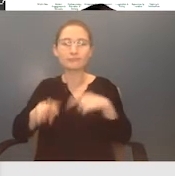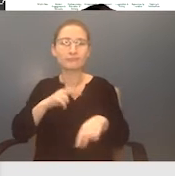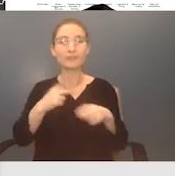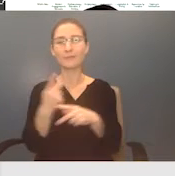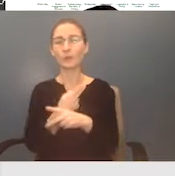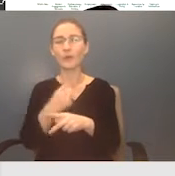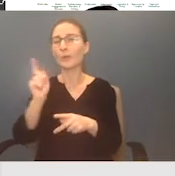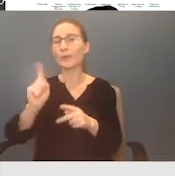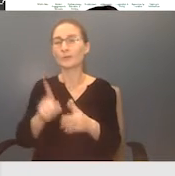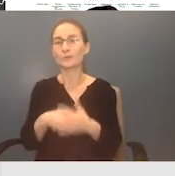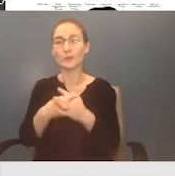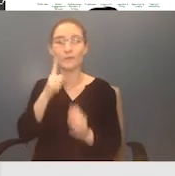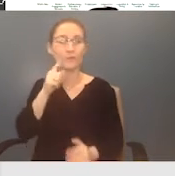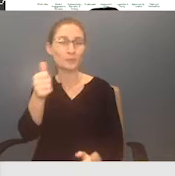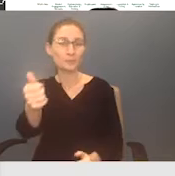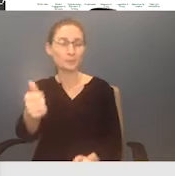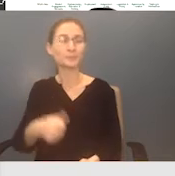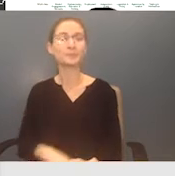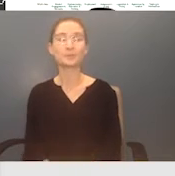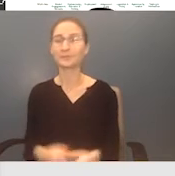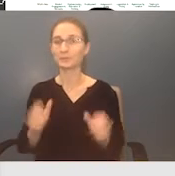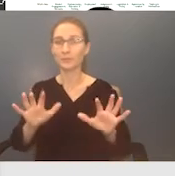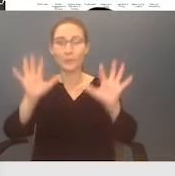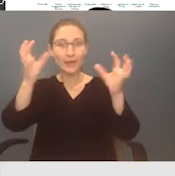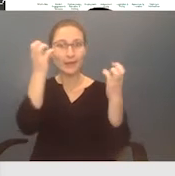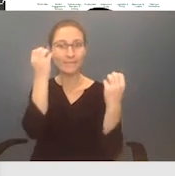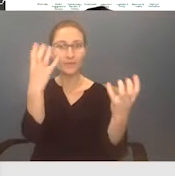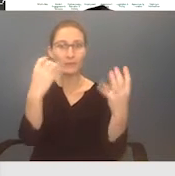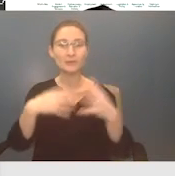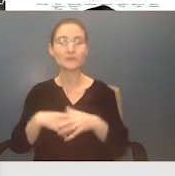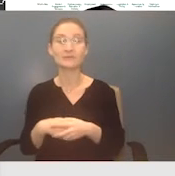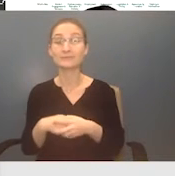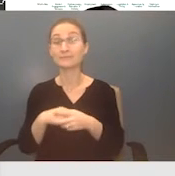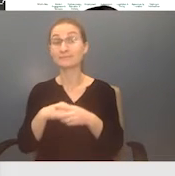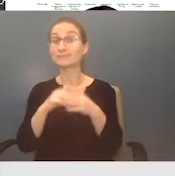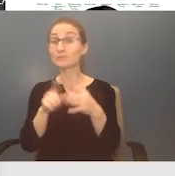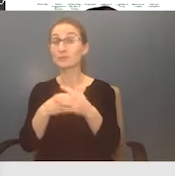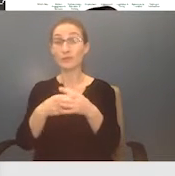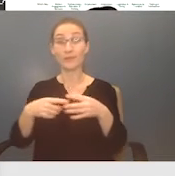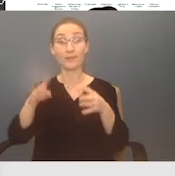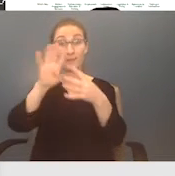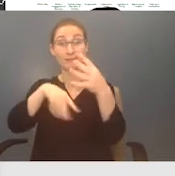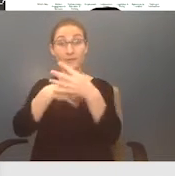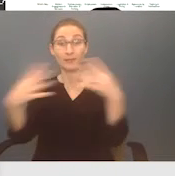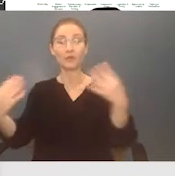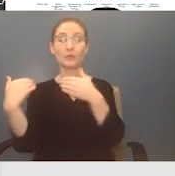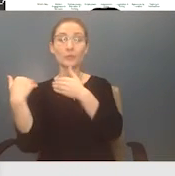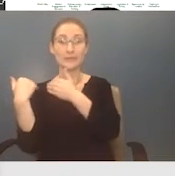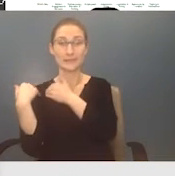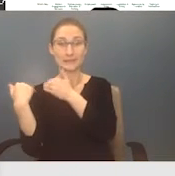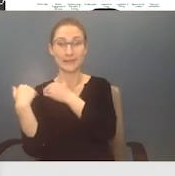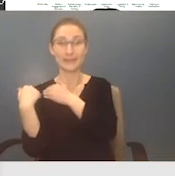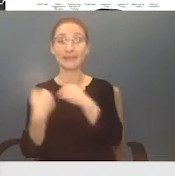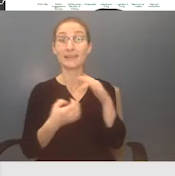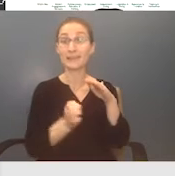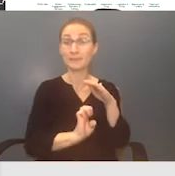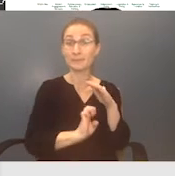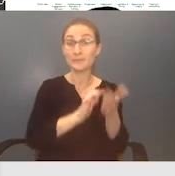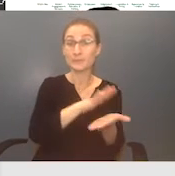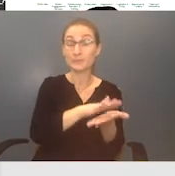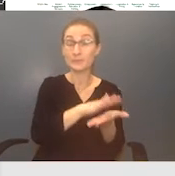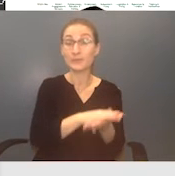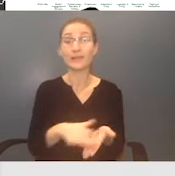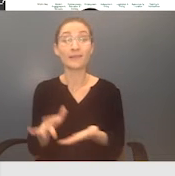it's all got great information. Things like the responsibilities of elementary and middle school personnel, and then